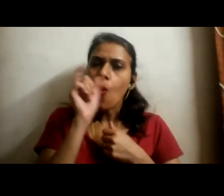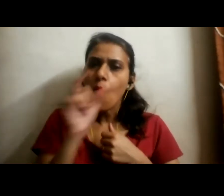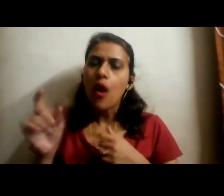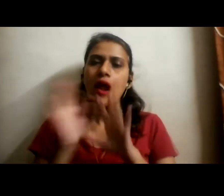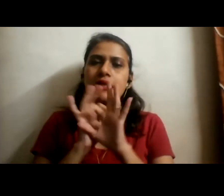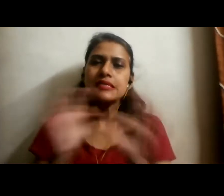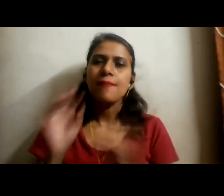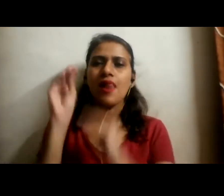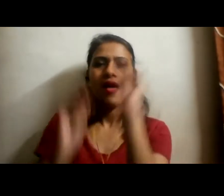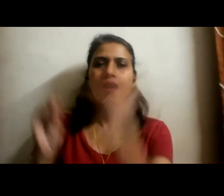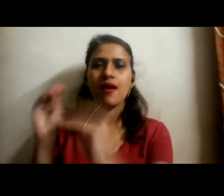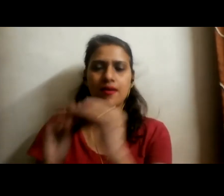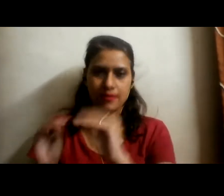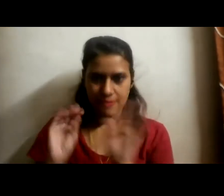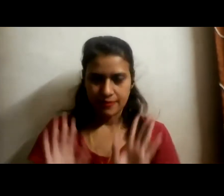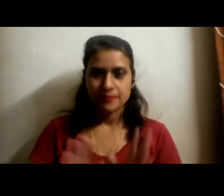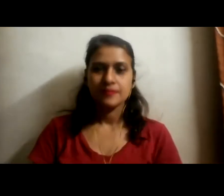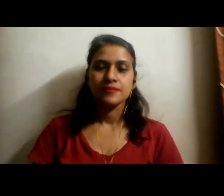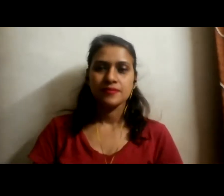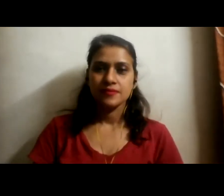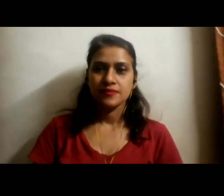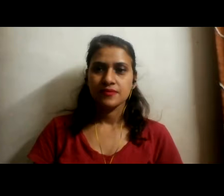own words. Don't copy paste. So